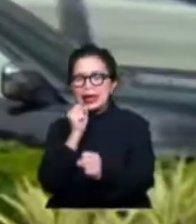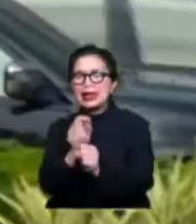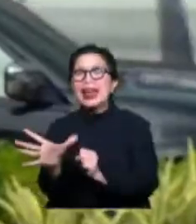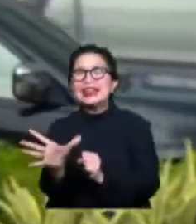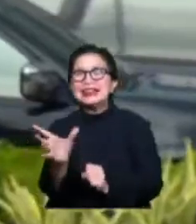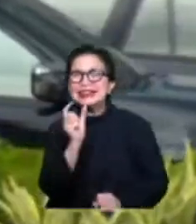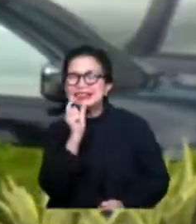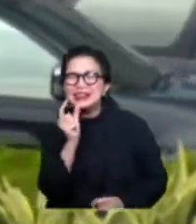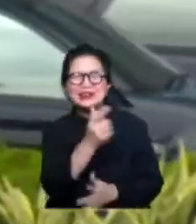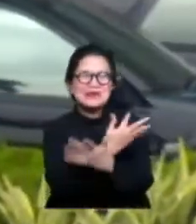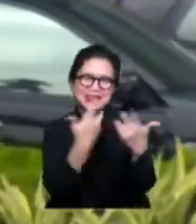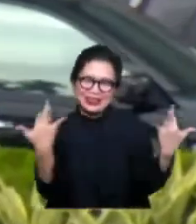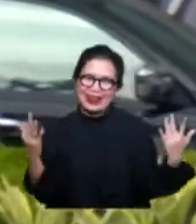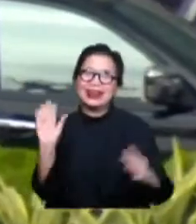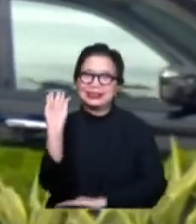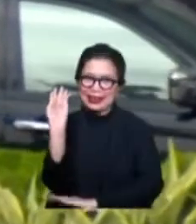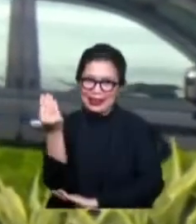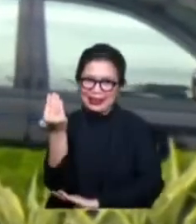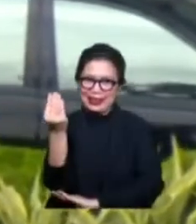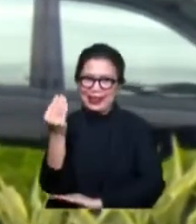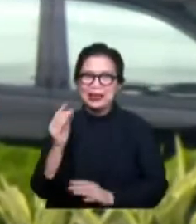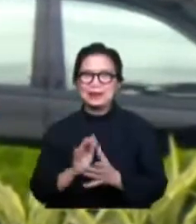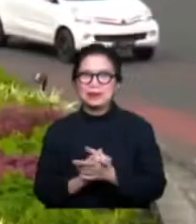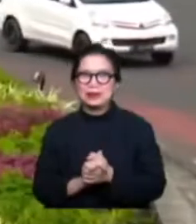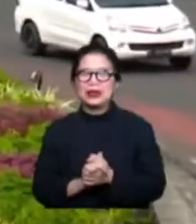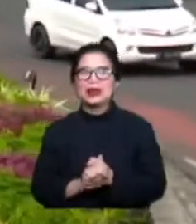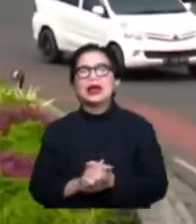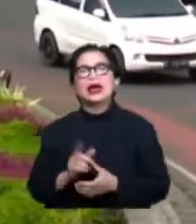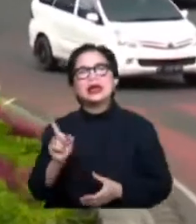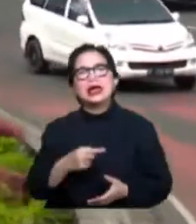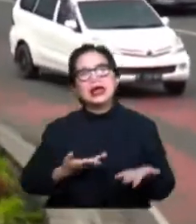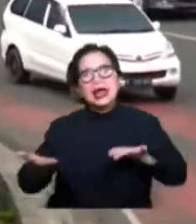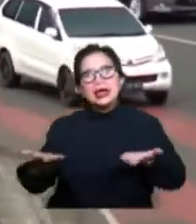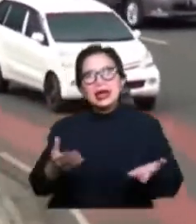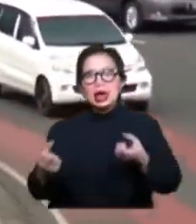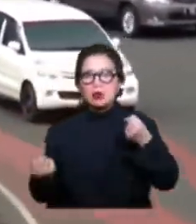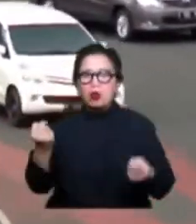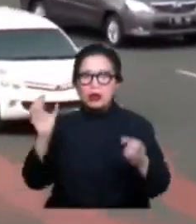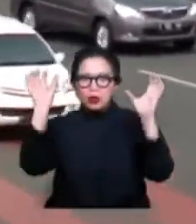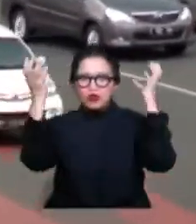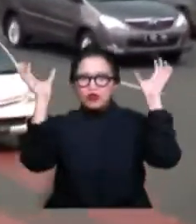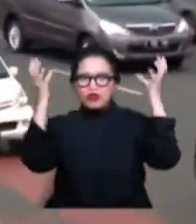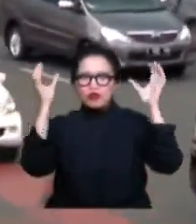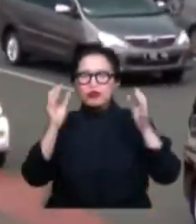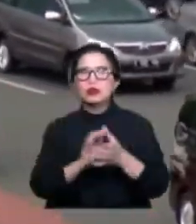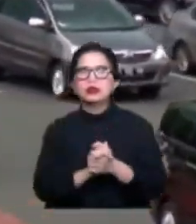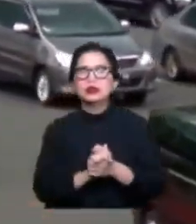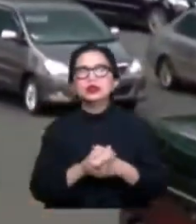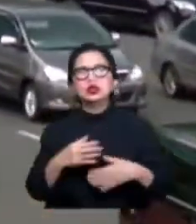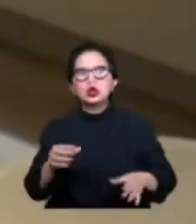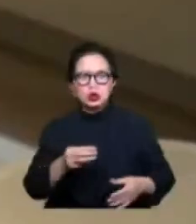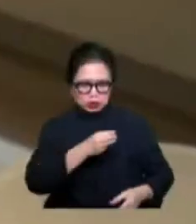service, physical health examinations such as X-ray, laboratory tests, and electrocardiography.